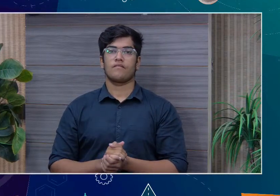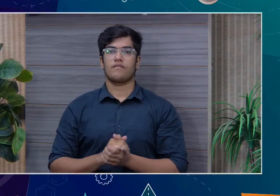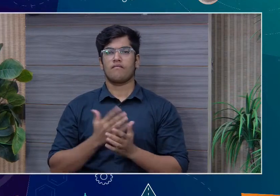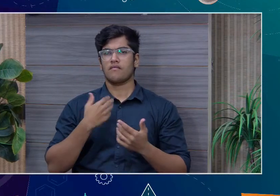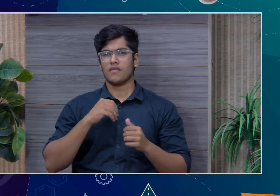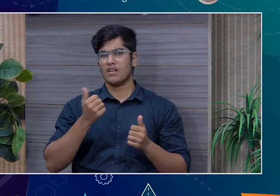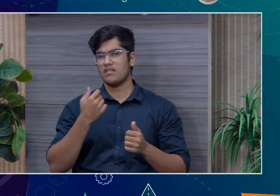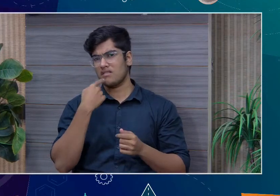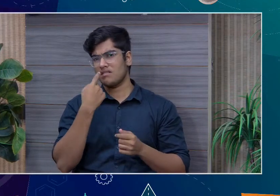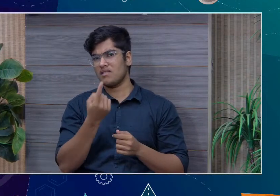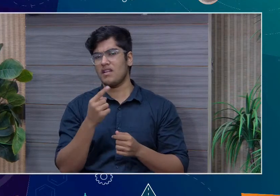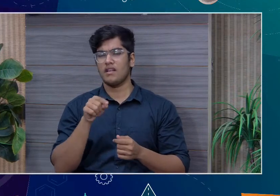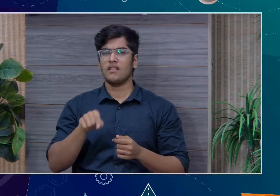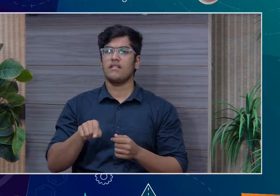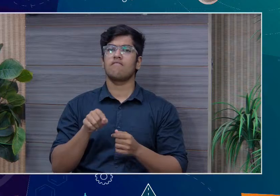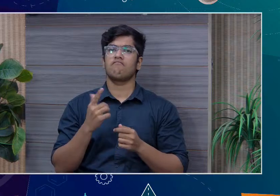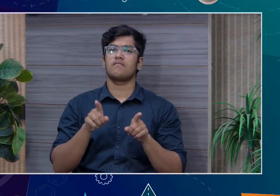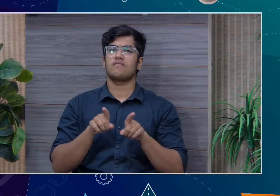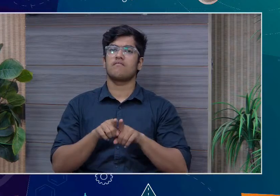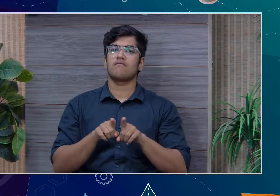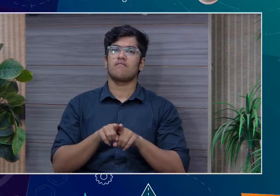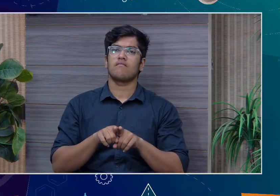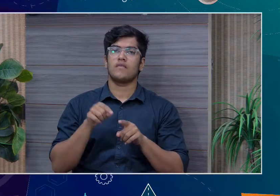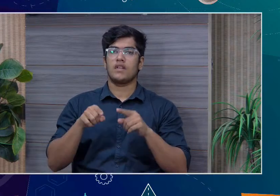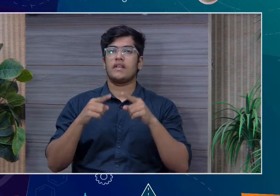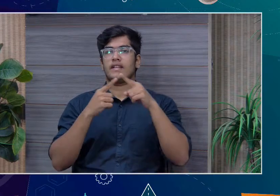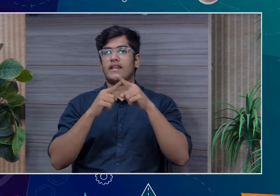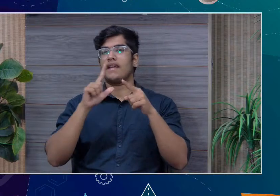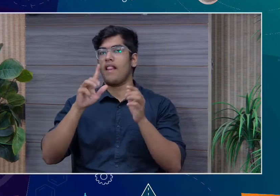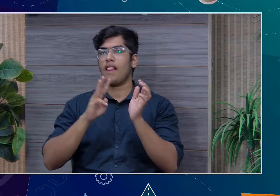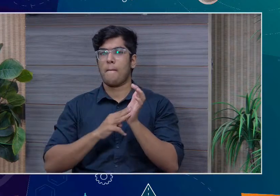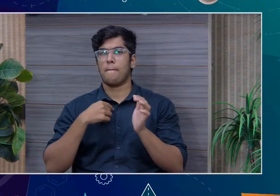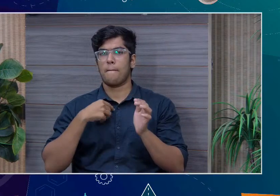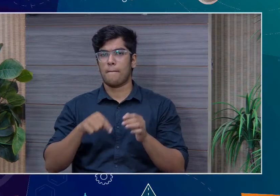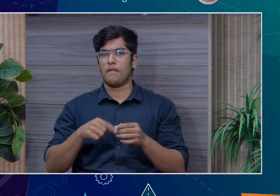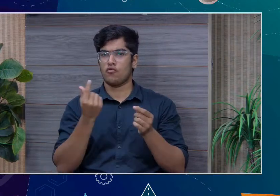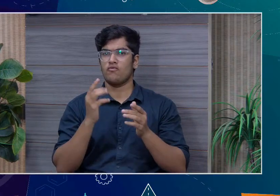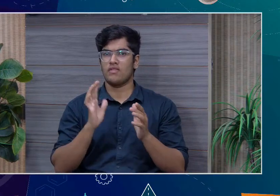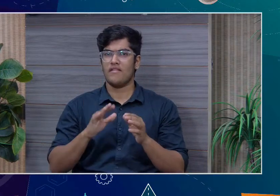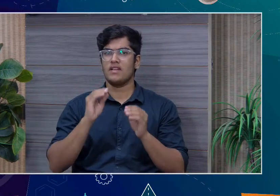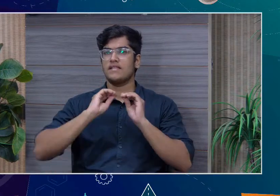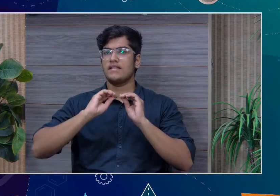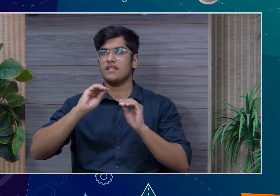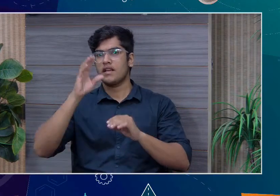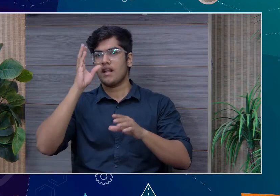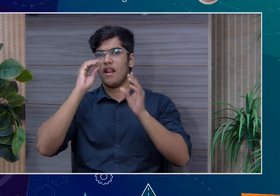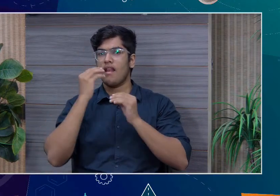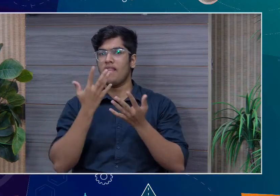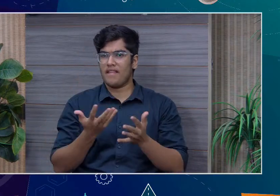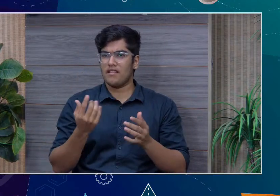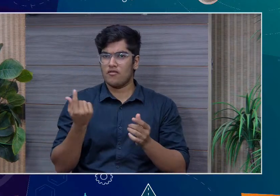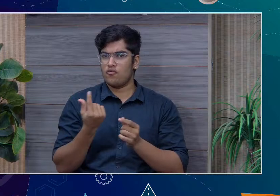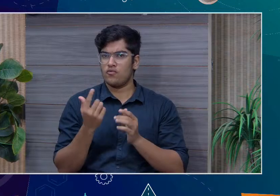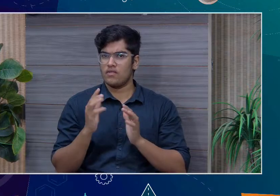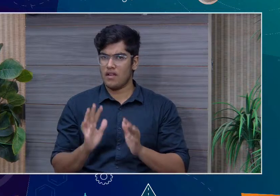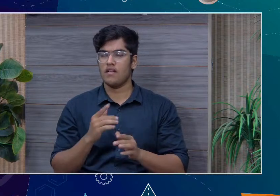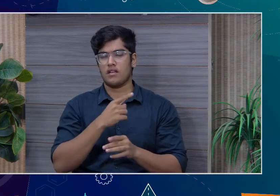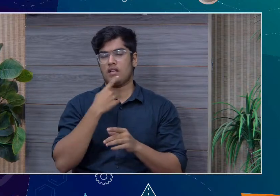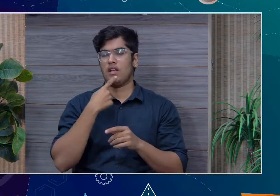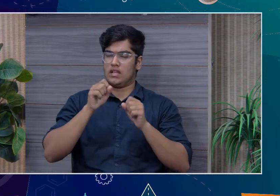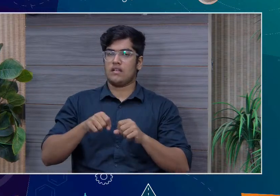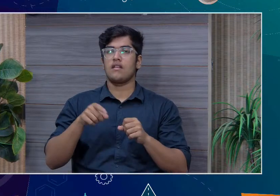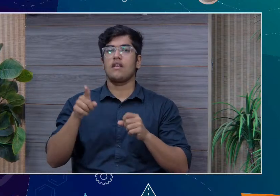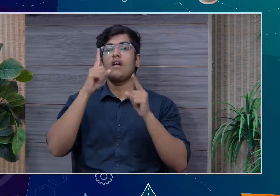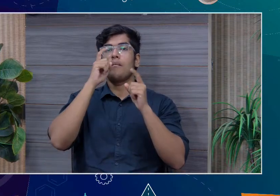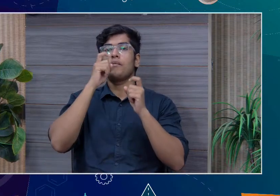that is it one of the teaching learning material you would be using this in your inclusive classroom? Yes, ma'am, exactly. Because by using pictures, what